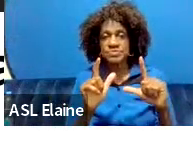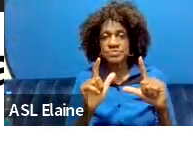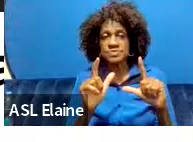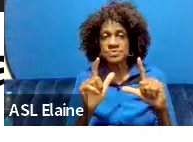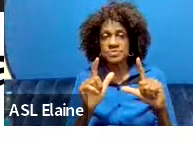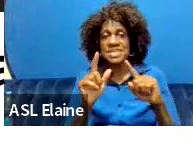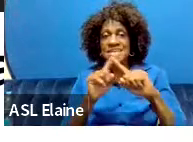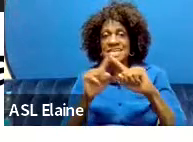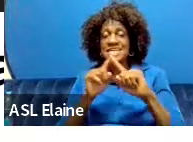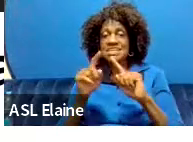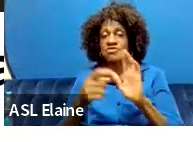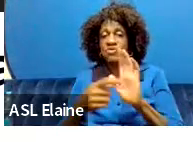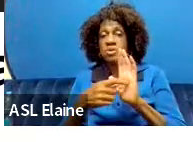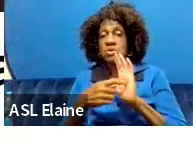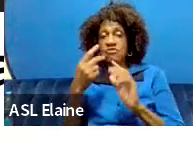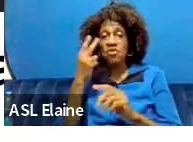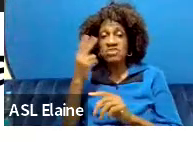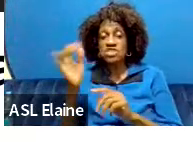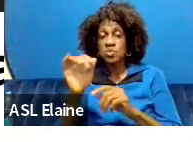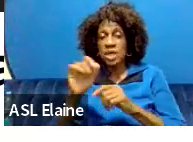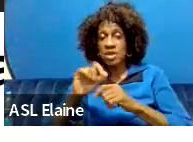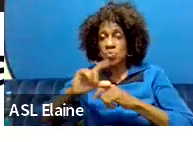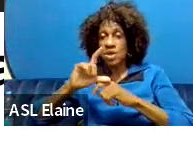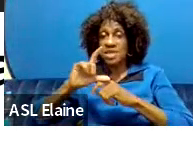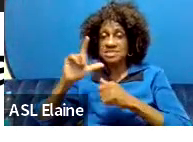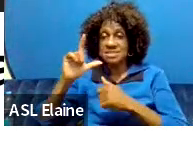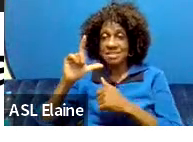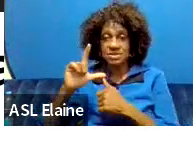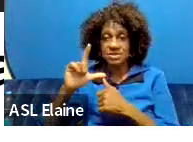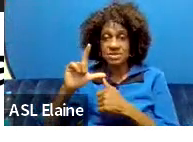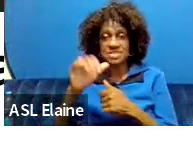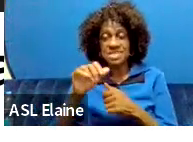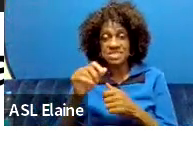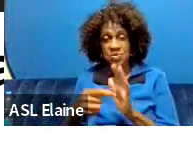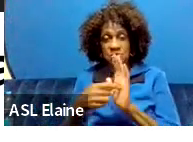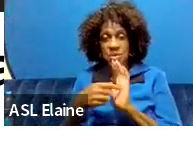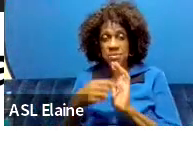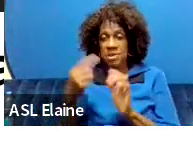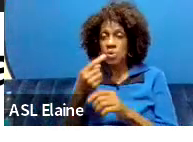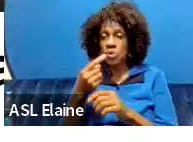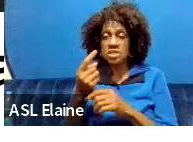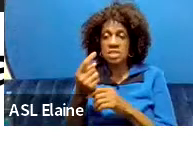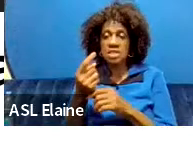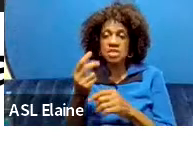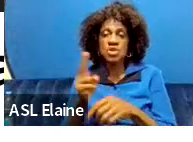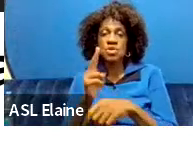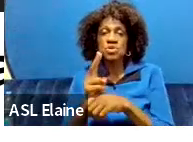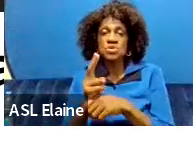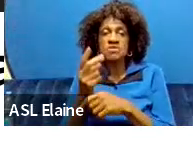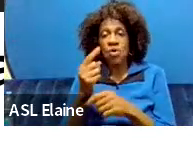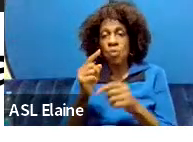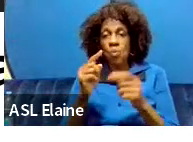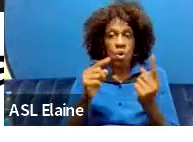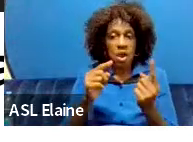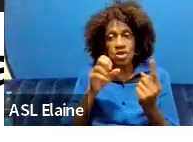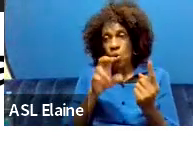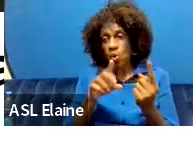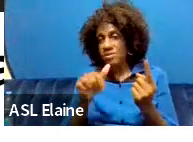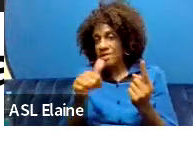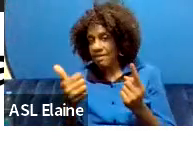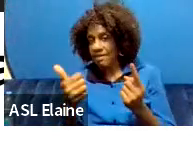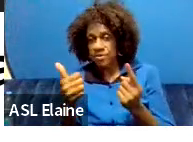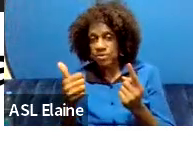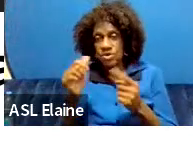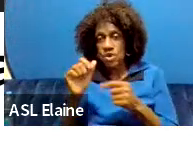Different requirements for visual and raised characters. So these are requirements that only apply to one or the other.